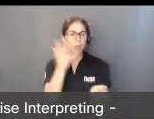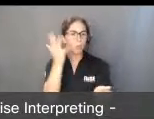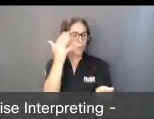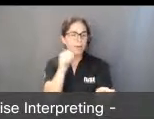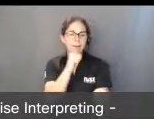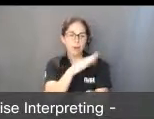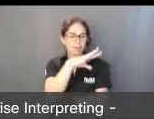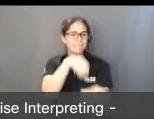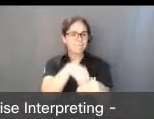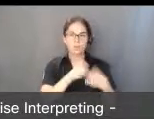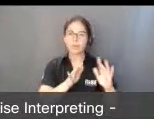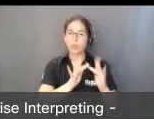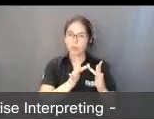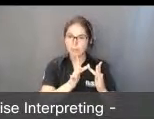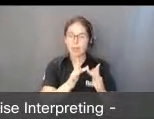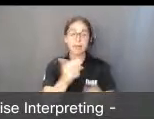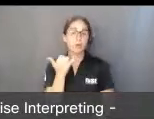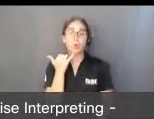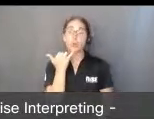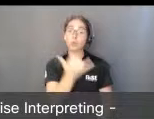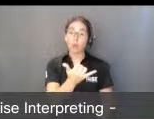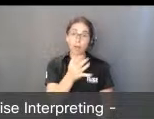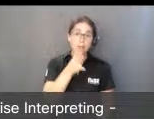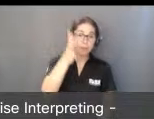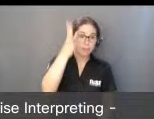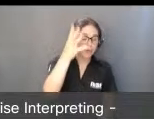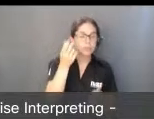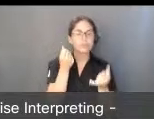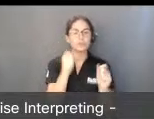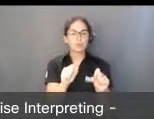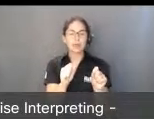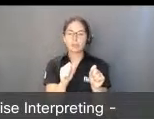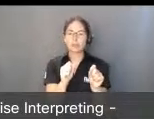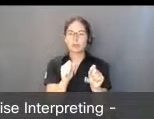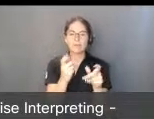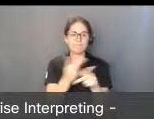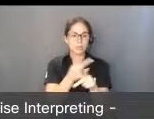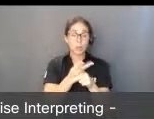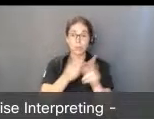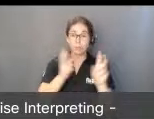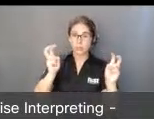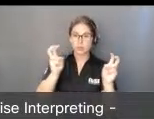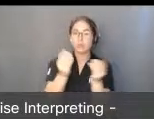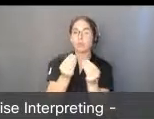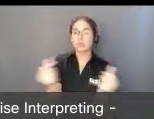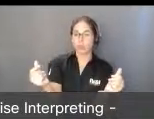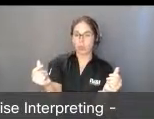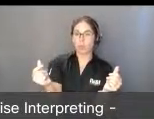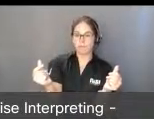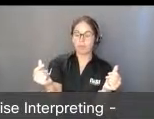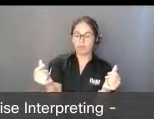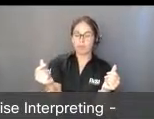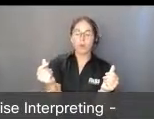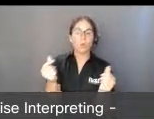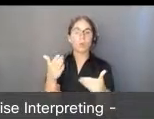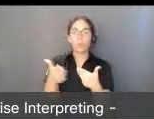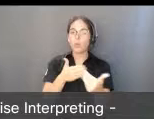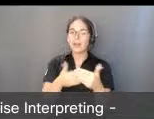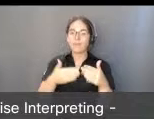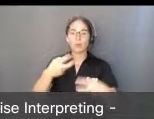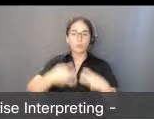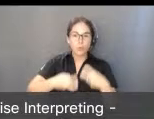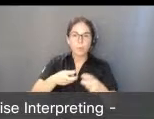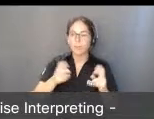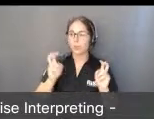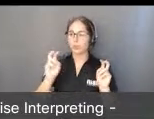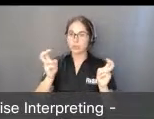and really try to link them to whatever it is or mitigate whatever it is that they are having issues with that is